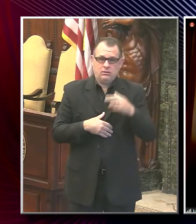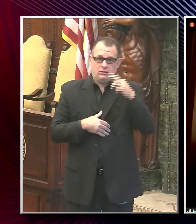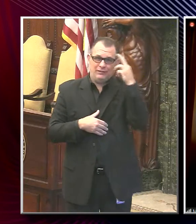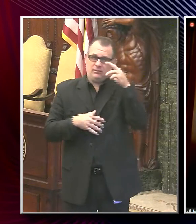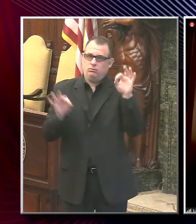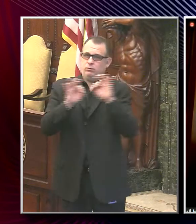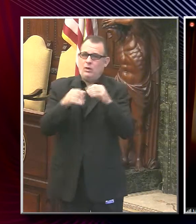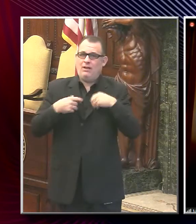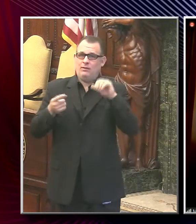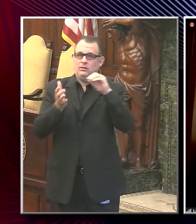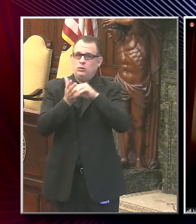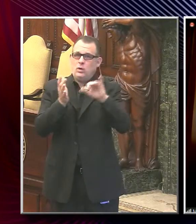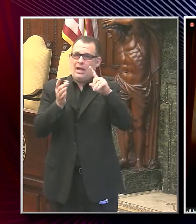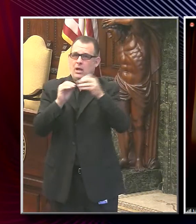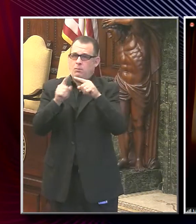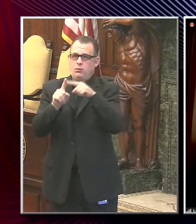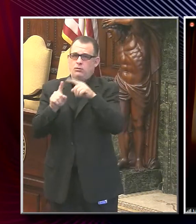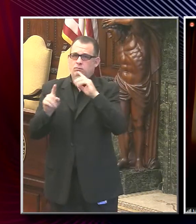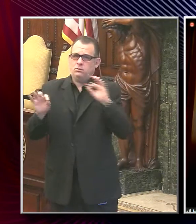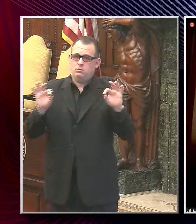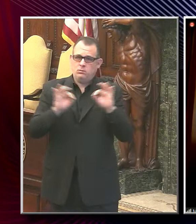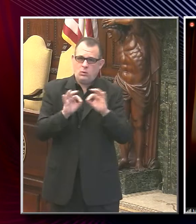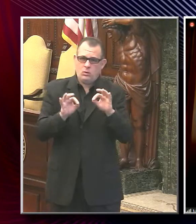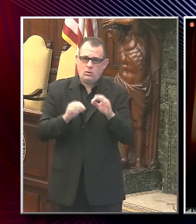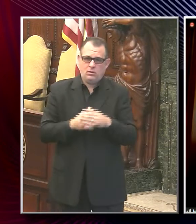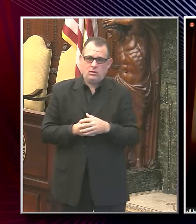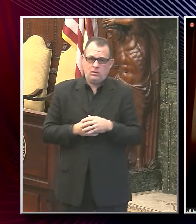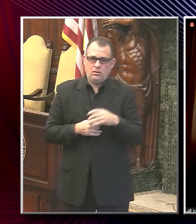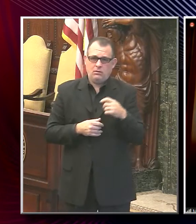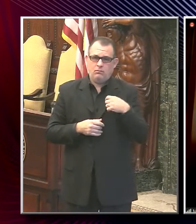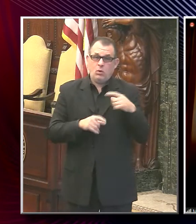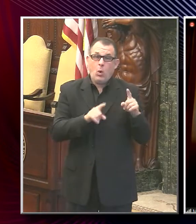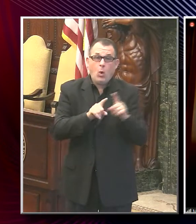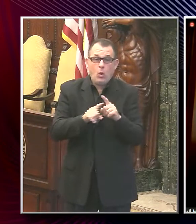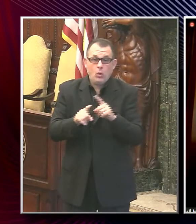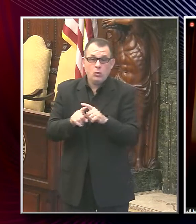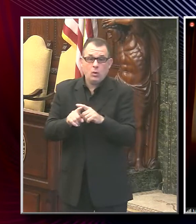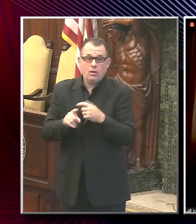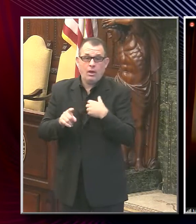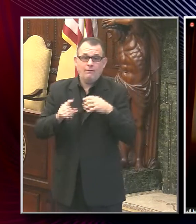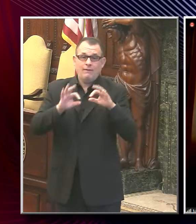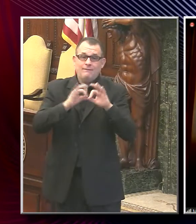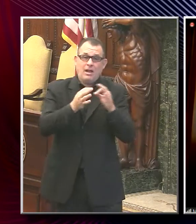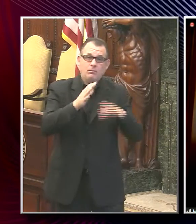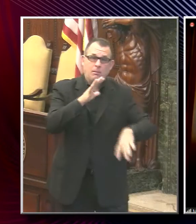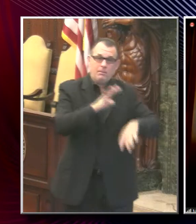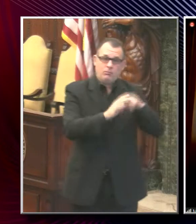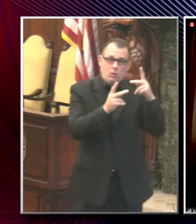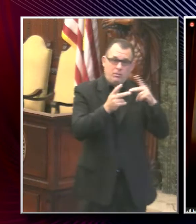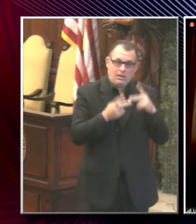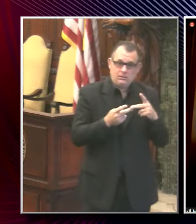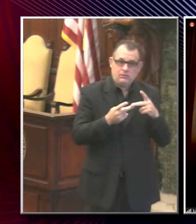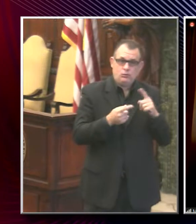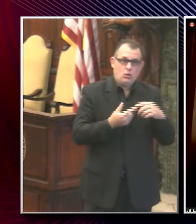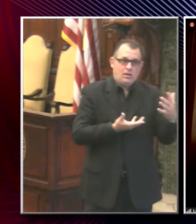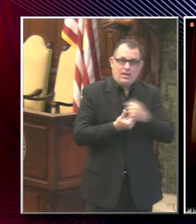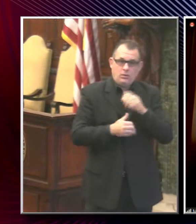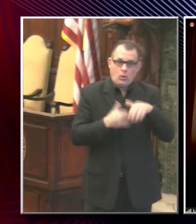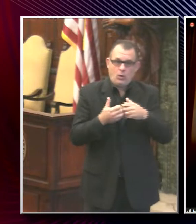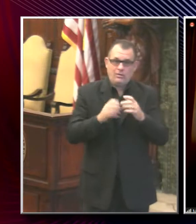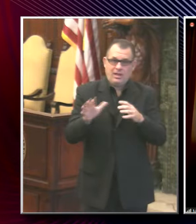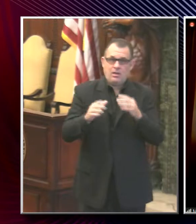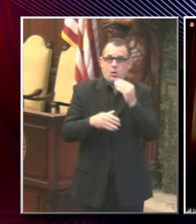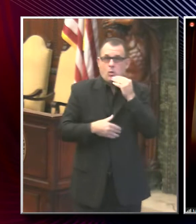attended. The waiver also made it easier for families to pick up meals at one location for all students in their household.